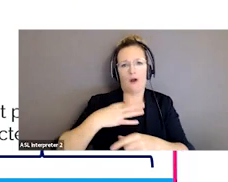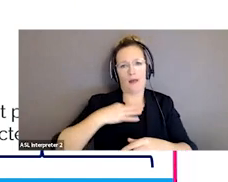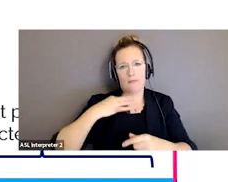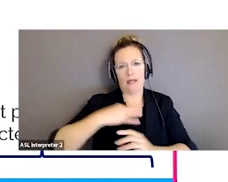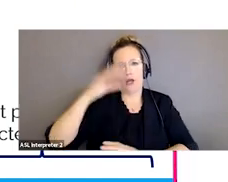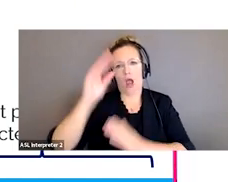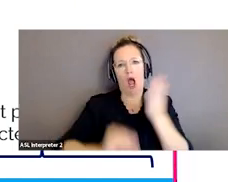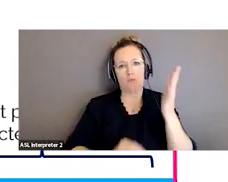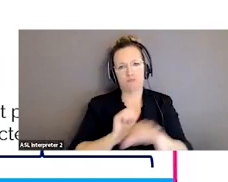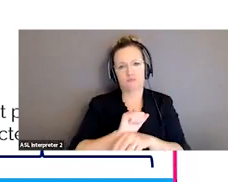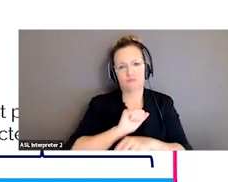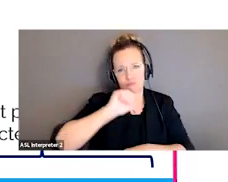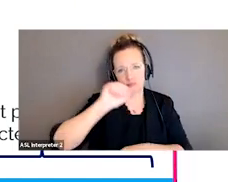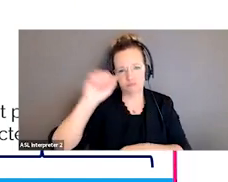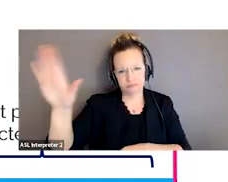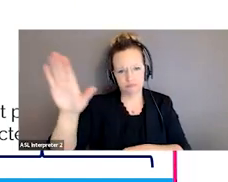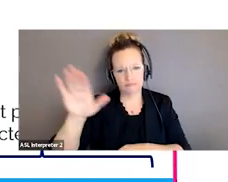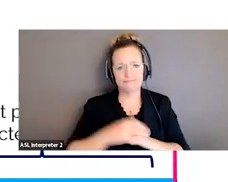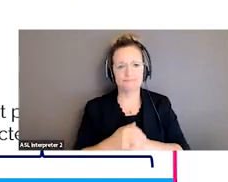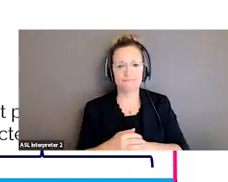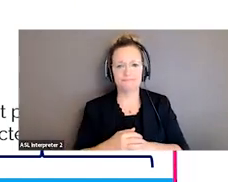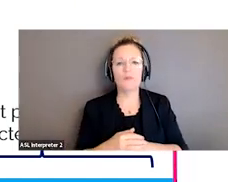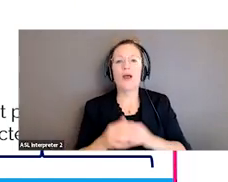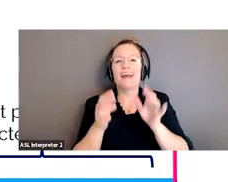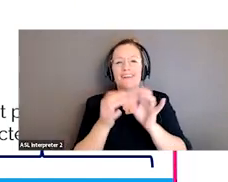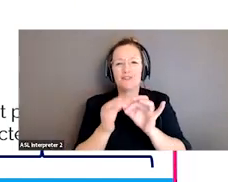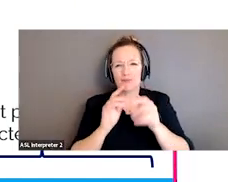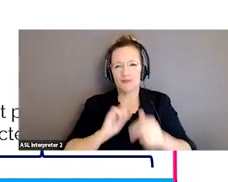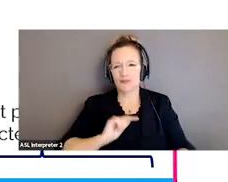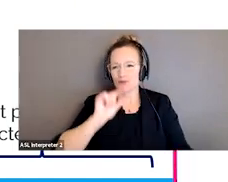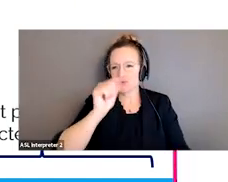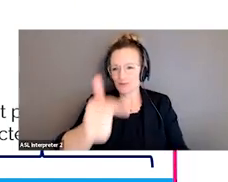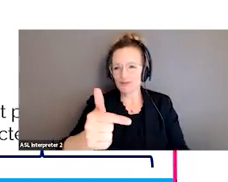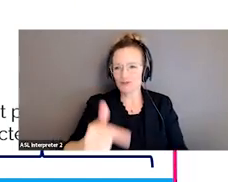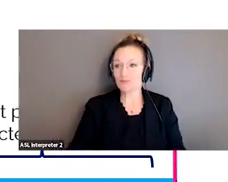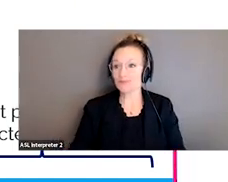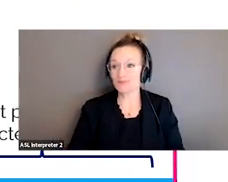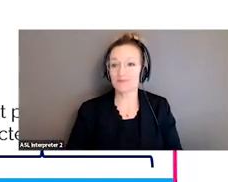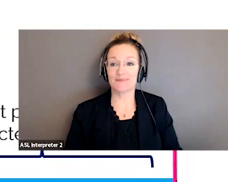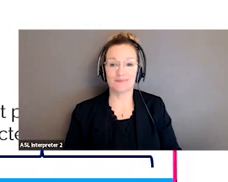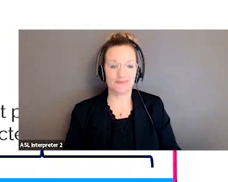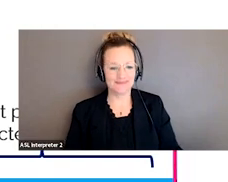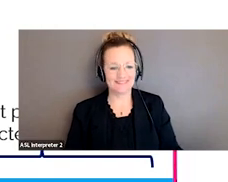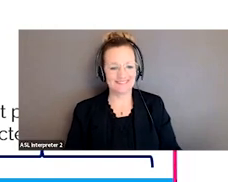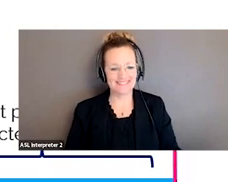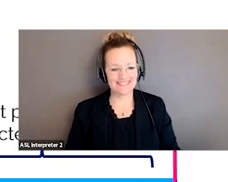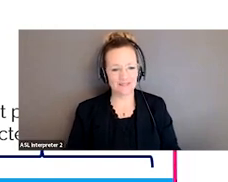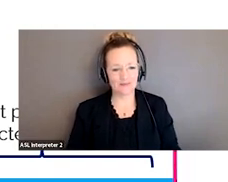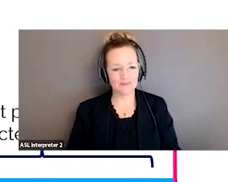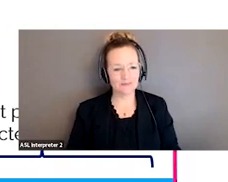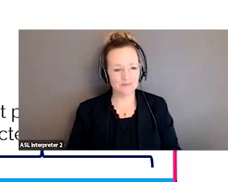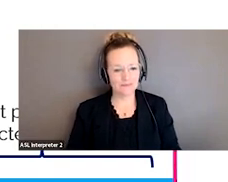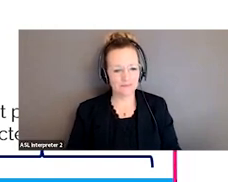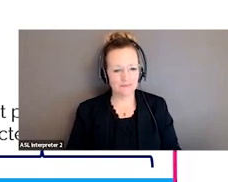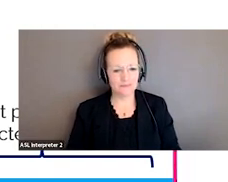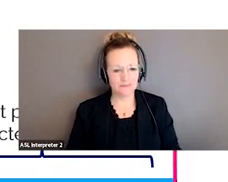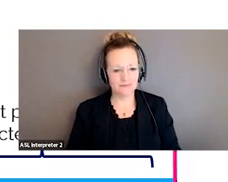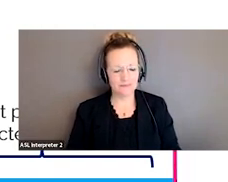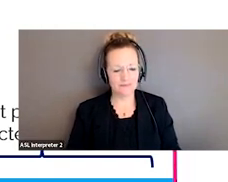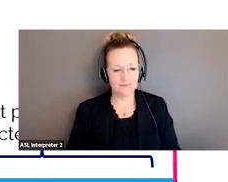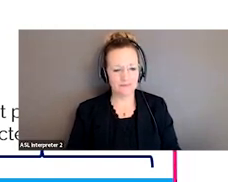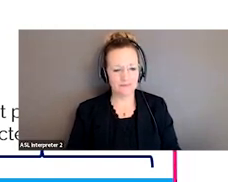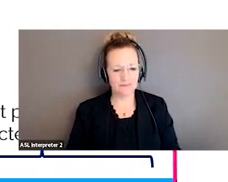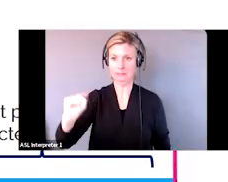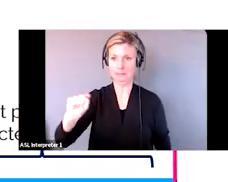case, in this type of filing strategy, we're filing what's called a Patent Cooperation Treaty application. It's a PCT